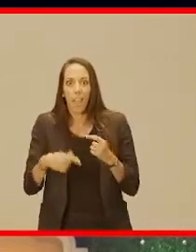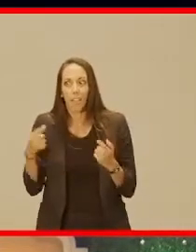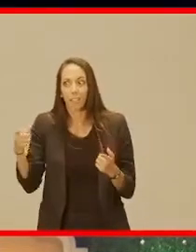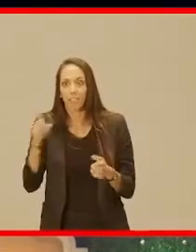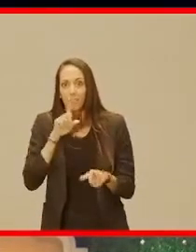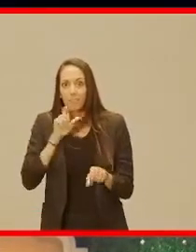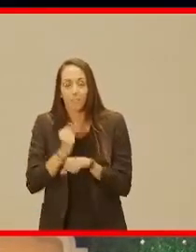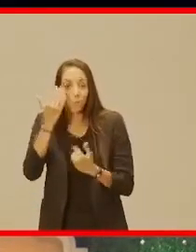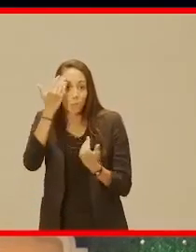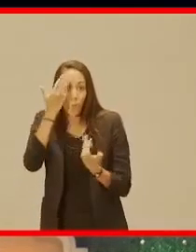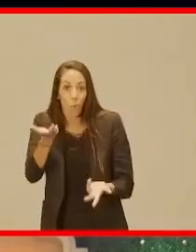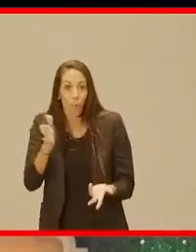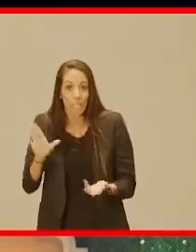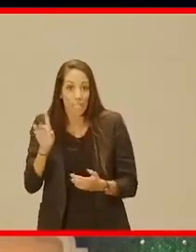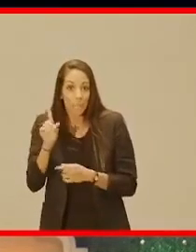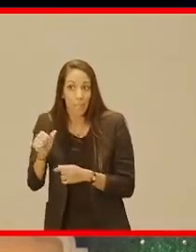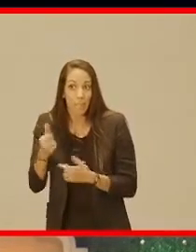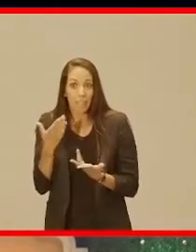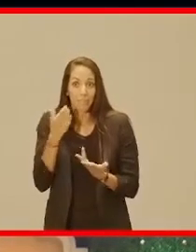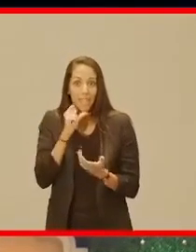could